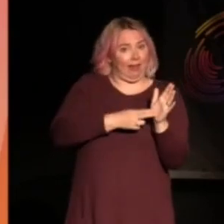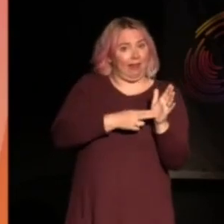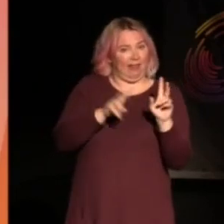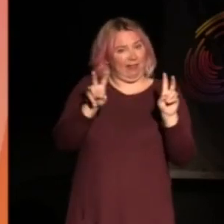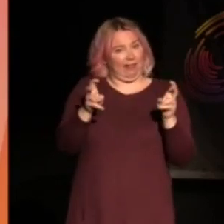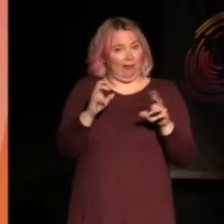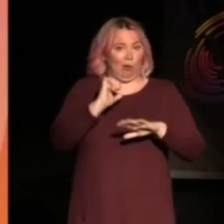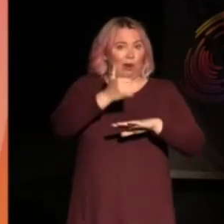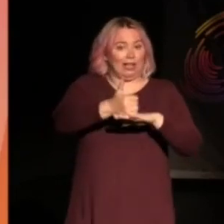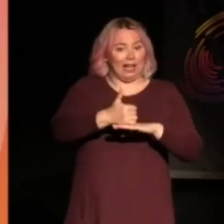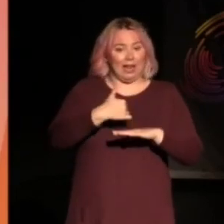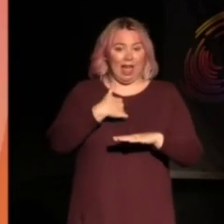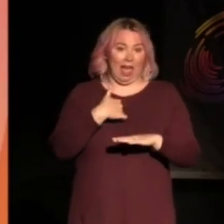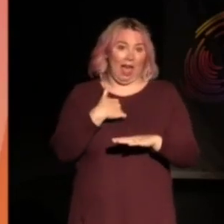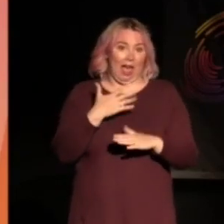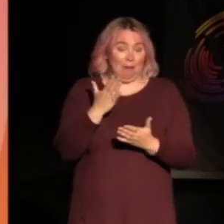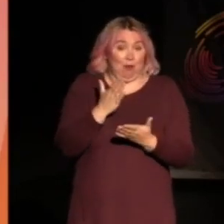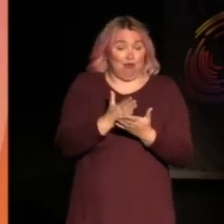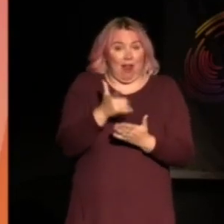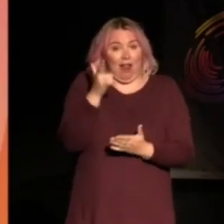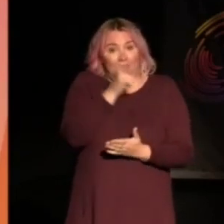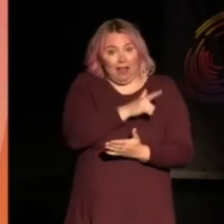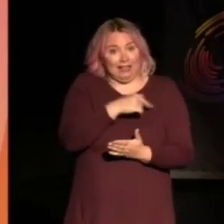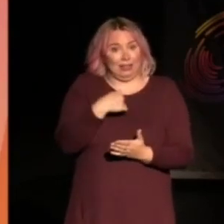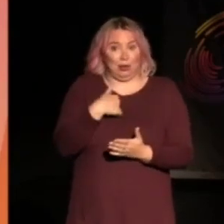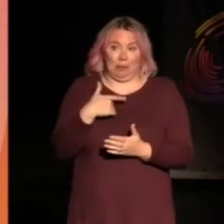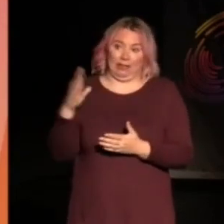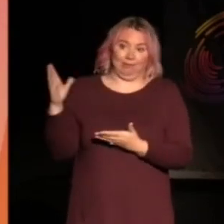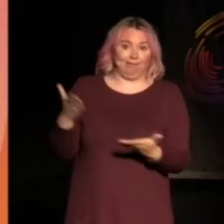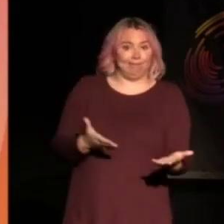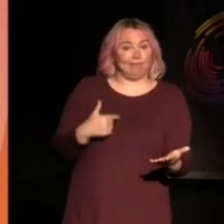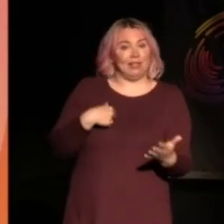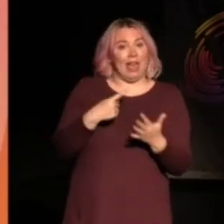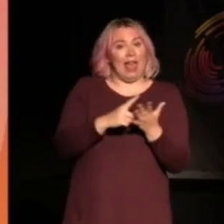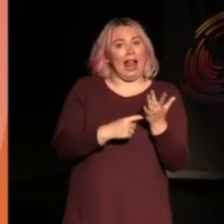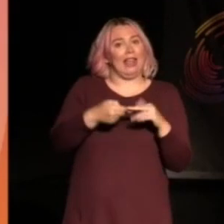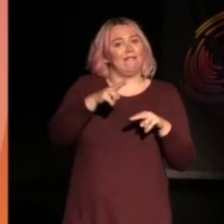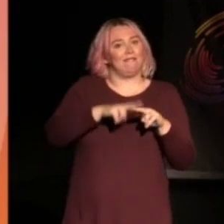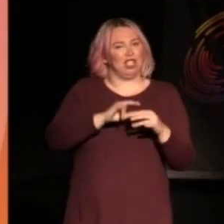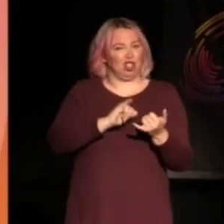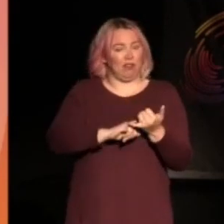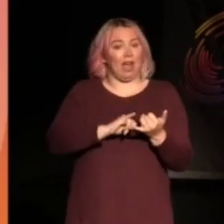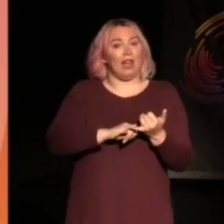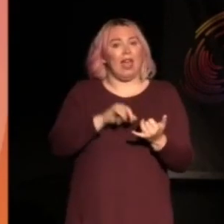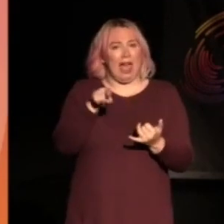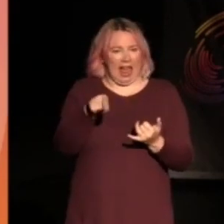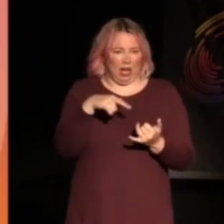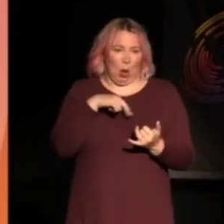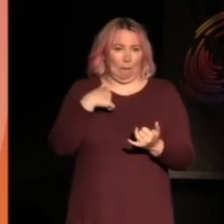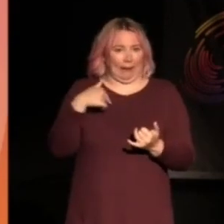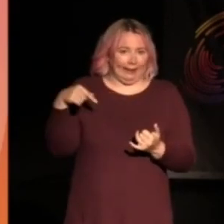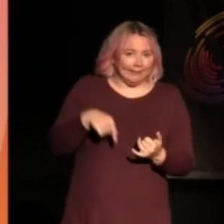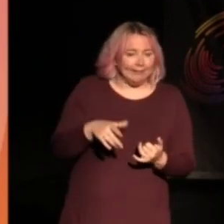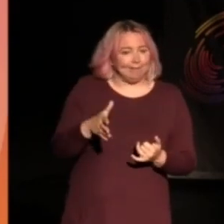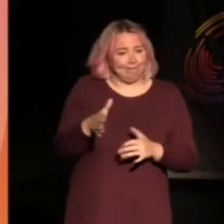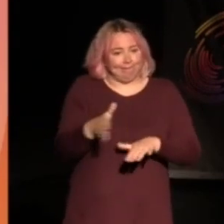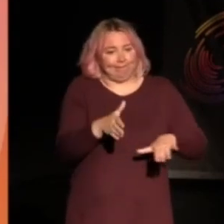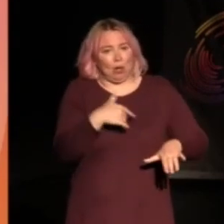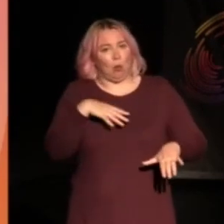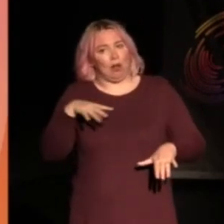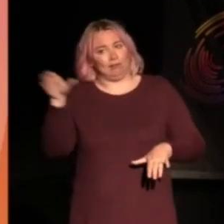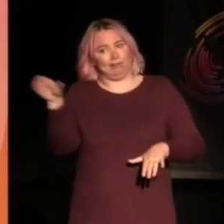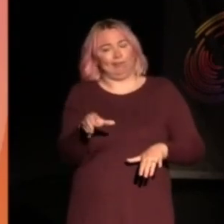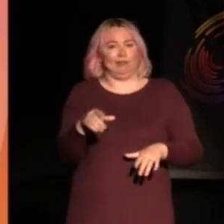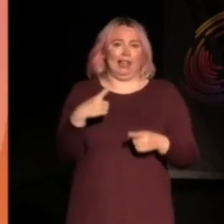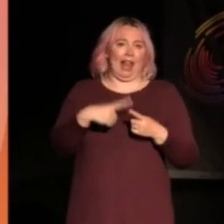today's event with the brilliant Elif Shafak. English Penn, just very briefly, because I know we want to get onto the main event, but English Penn is one